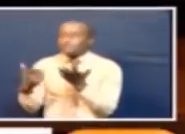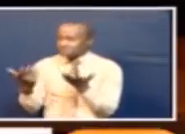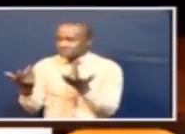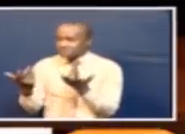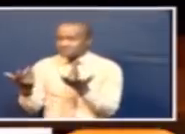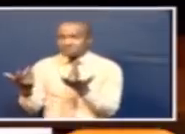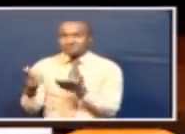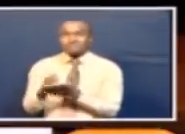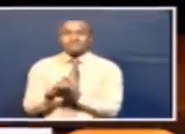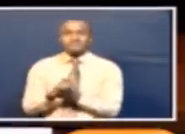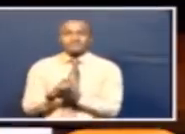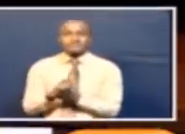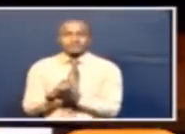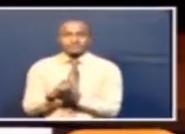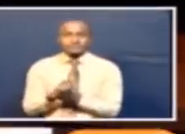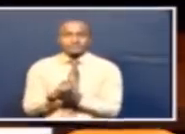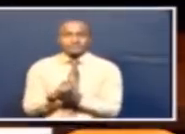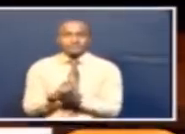to estimate the cost. Okay,